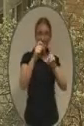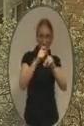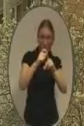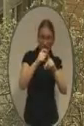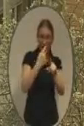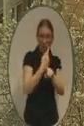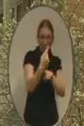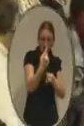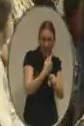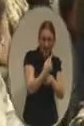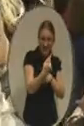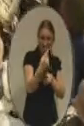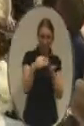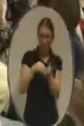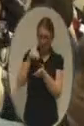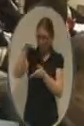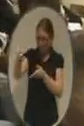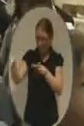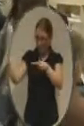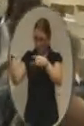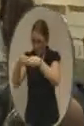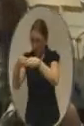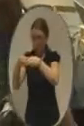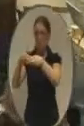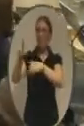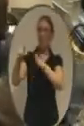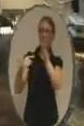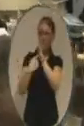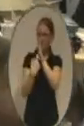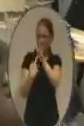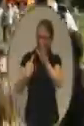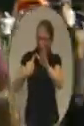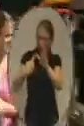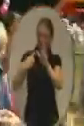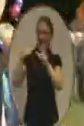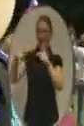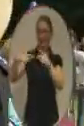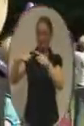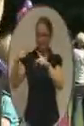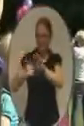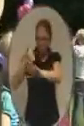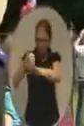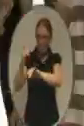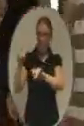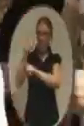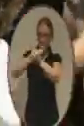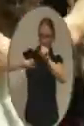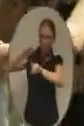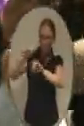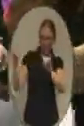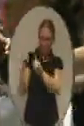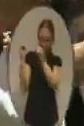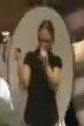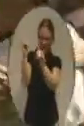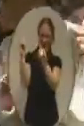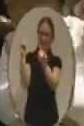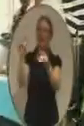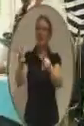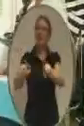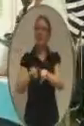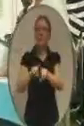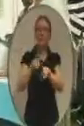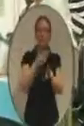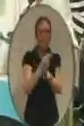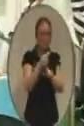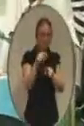which covers costs to run, a tenant and res association, community events and much more. Some of this funding